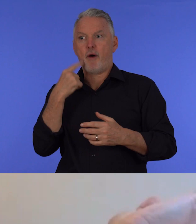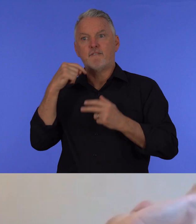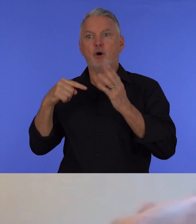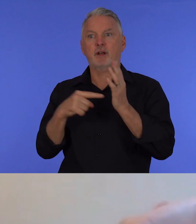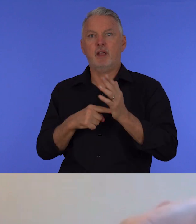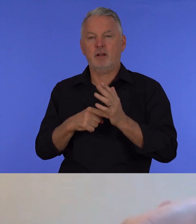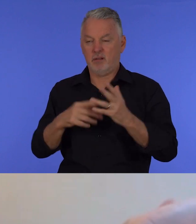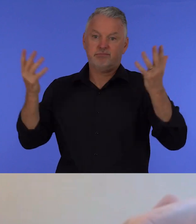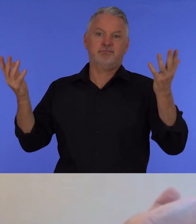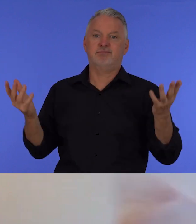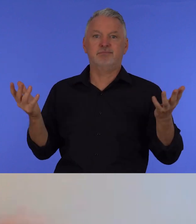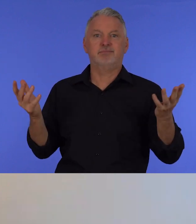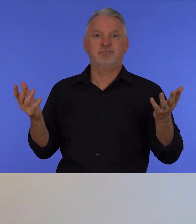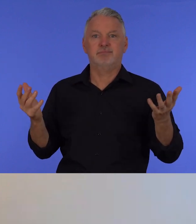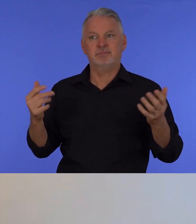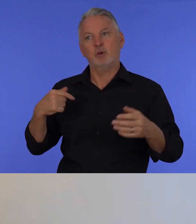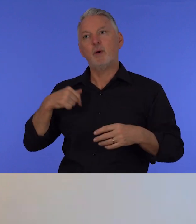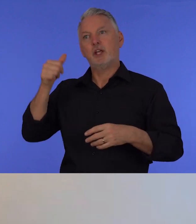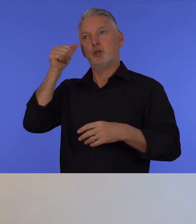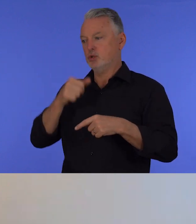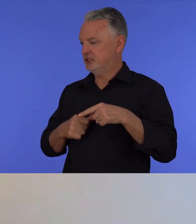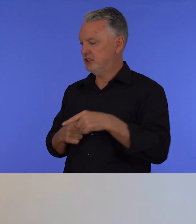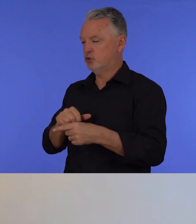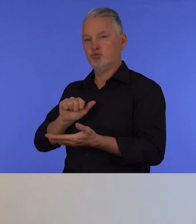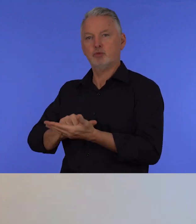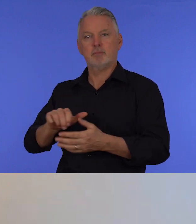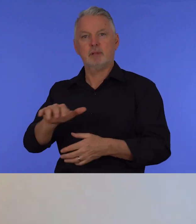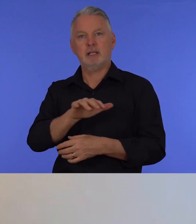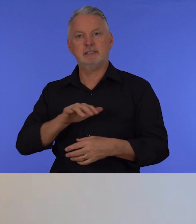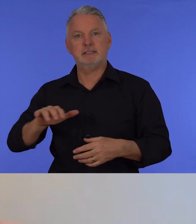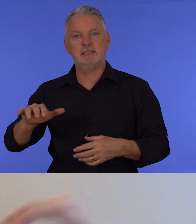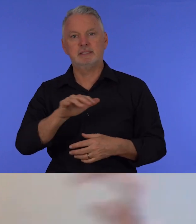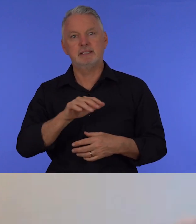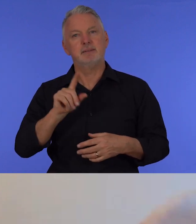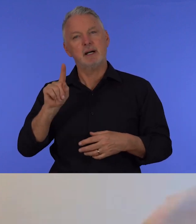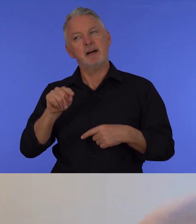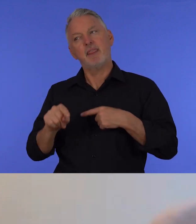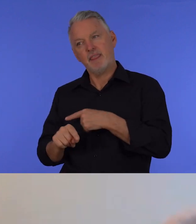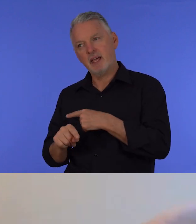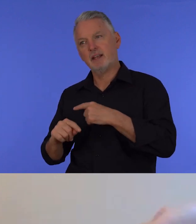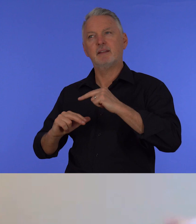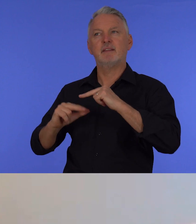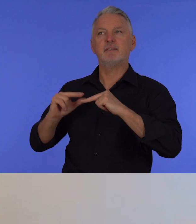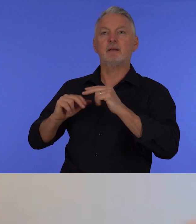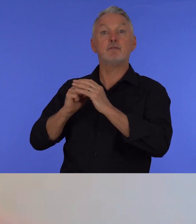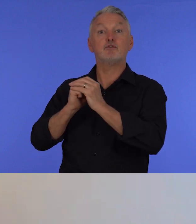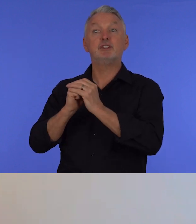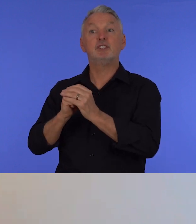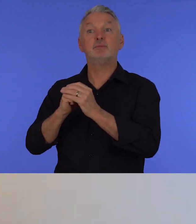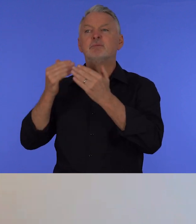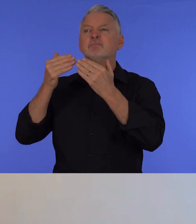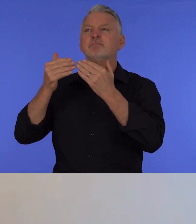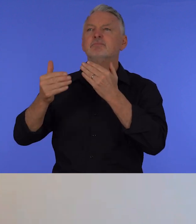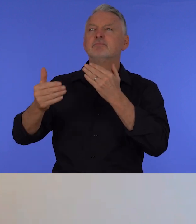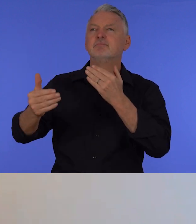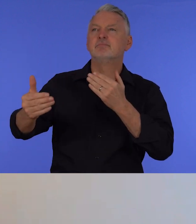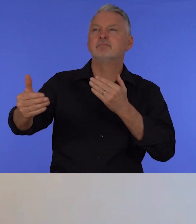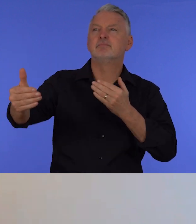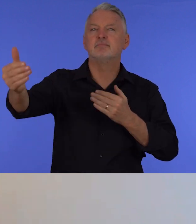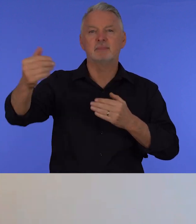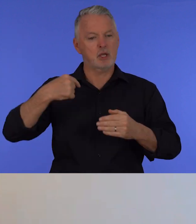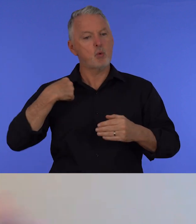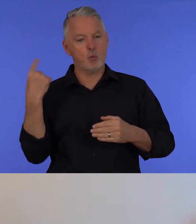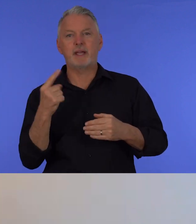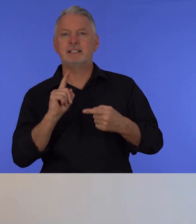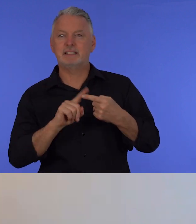there. And like that, when we found that out, we went, well, we know she's in the right place. But again, that built friendships for